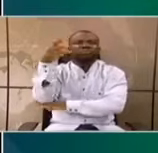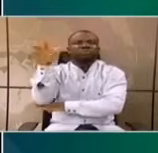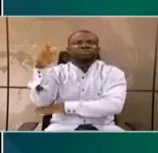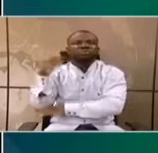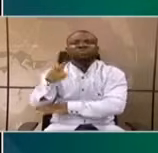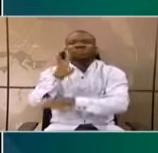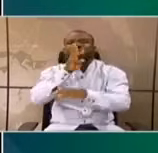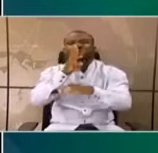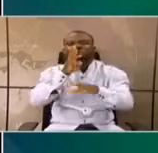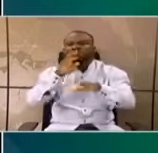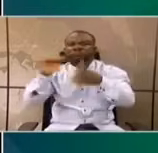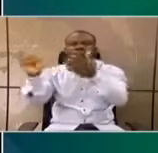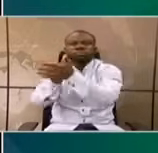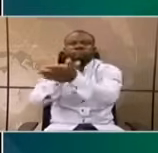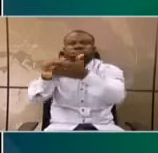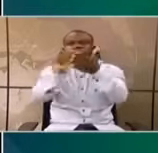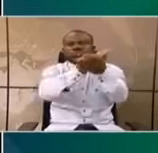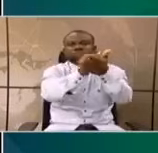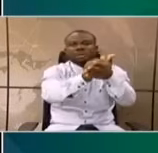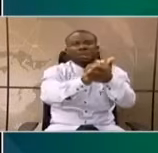ani nsuo nso